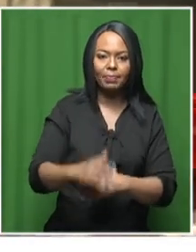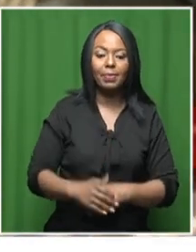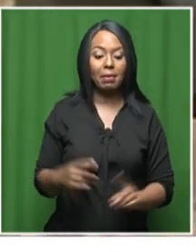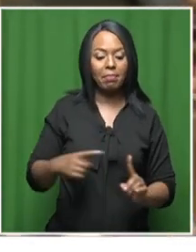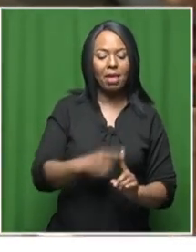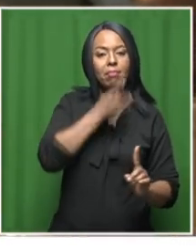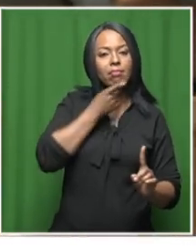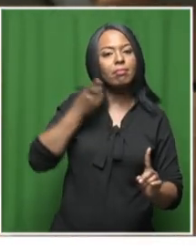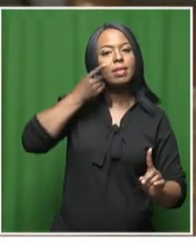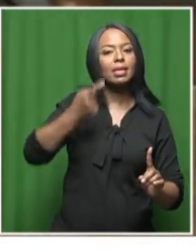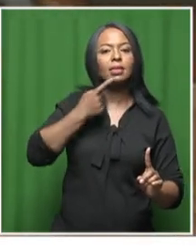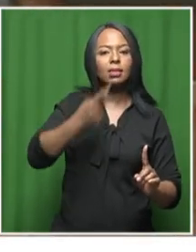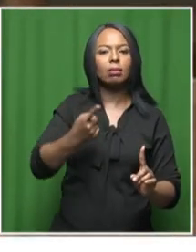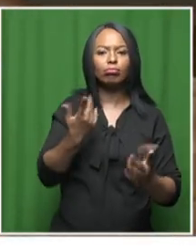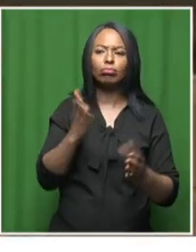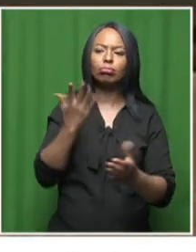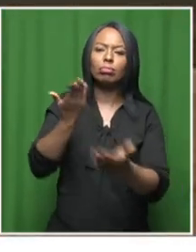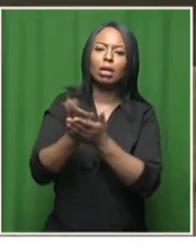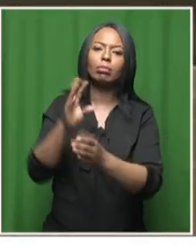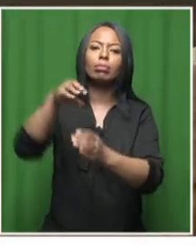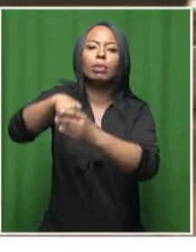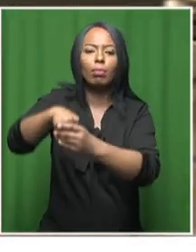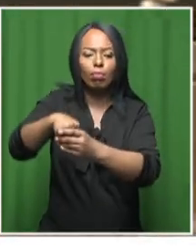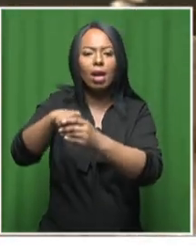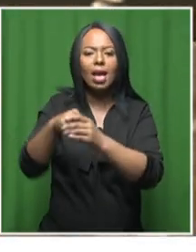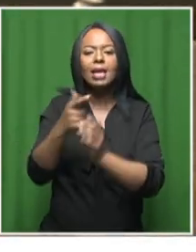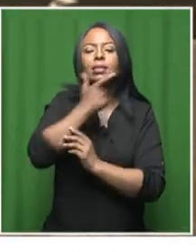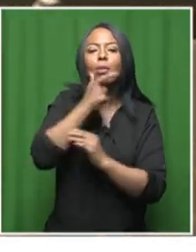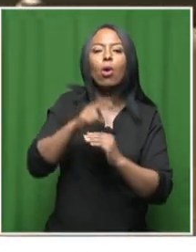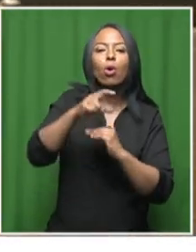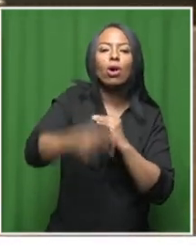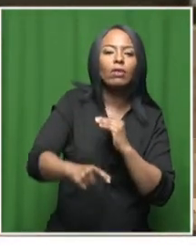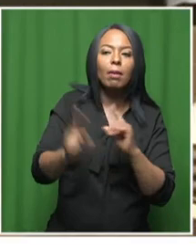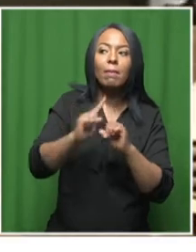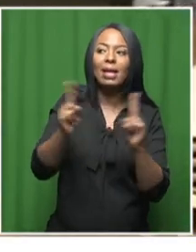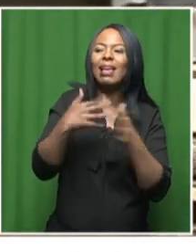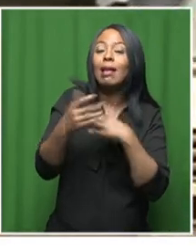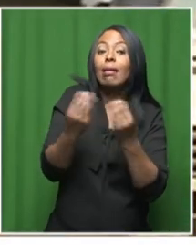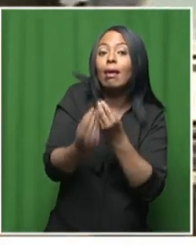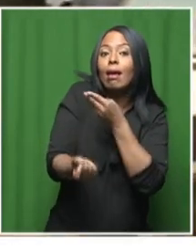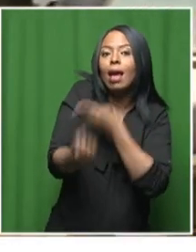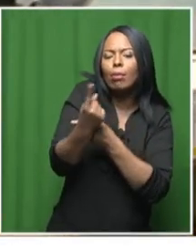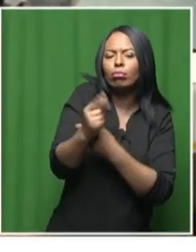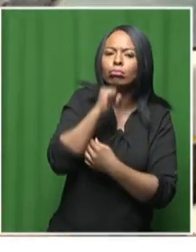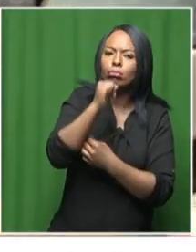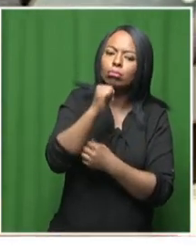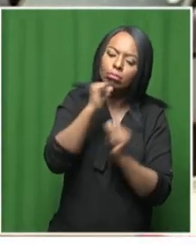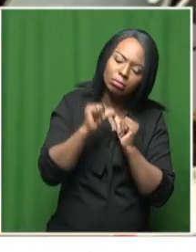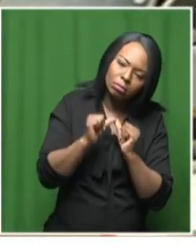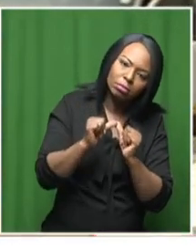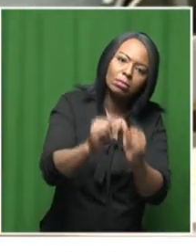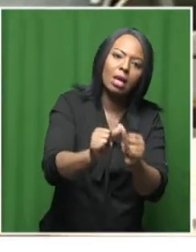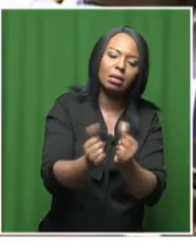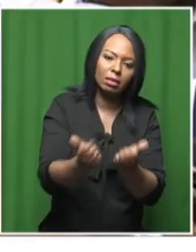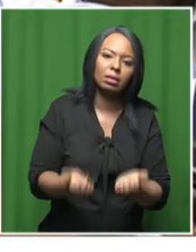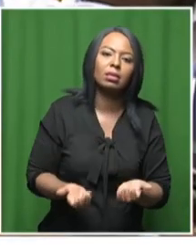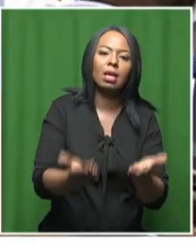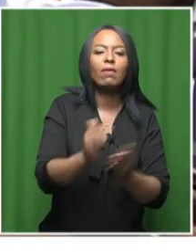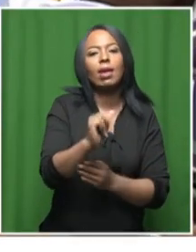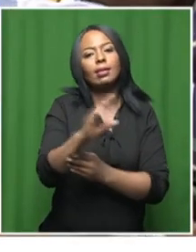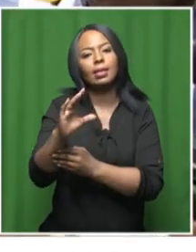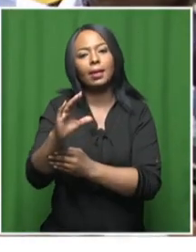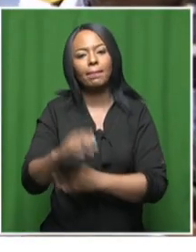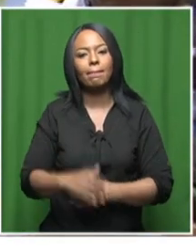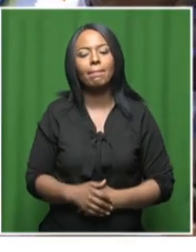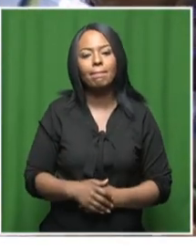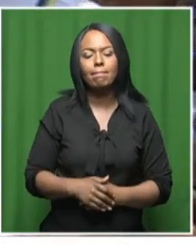he's available to stand in the December conference, but whatever happens, he will continue serving the ANC.